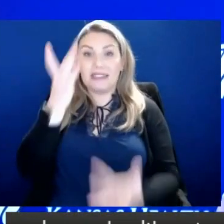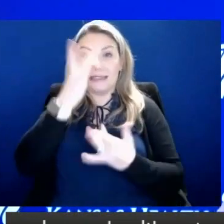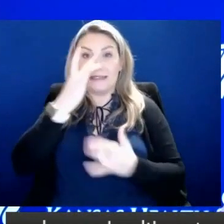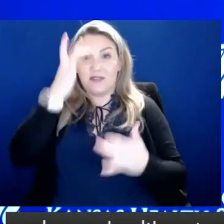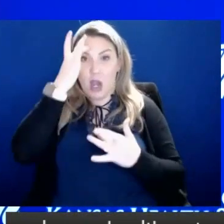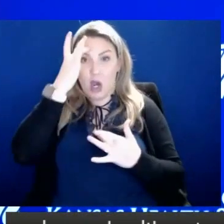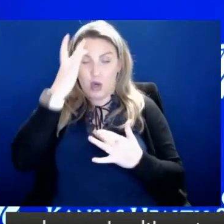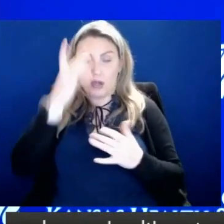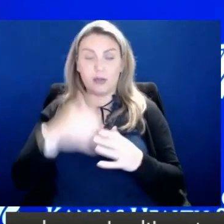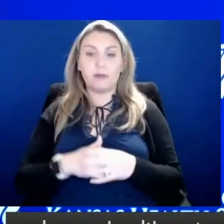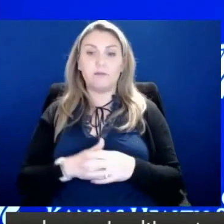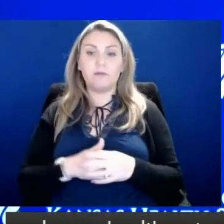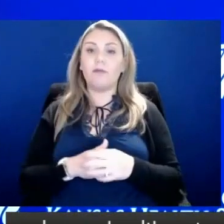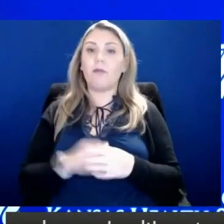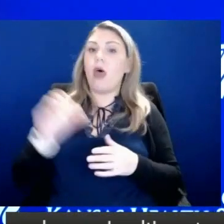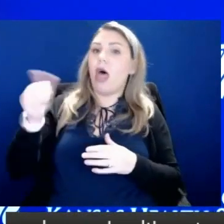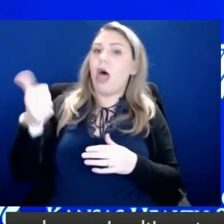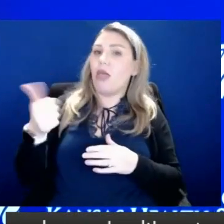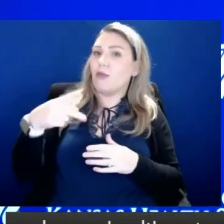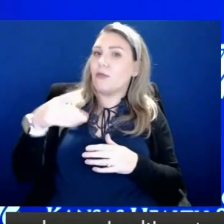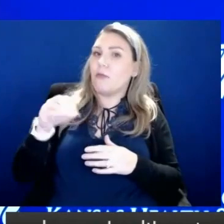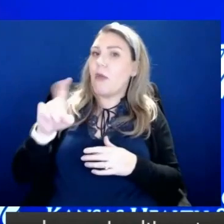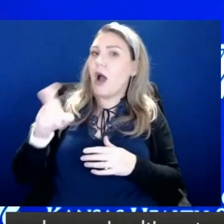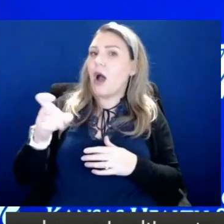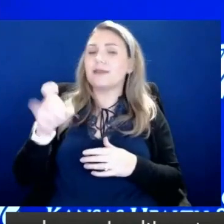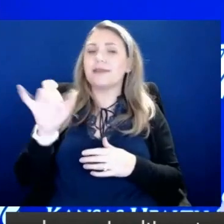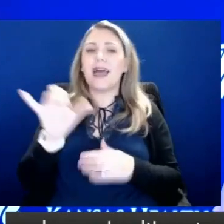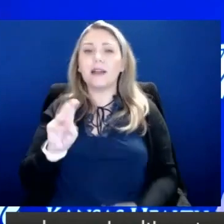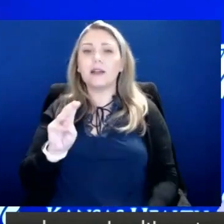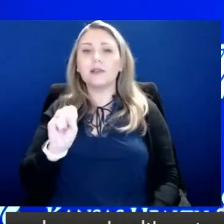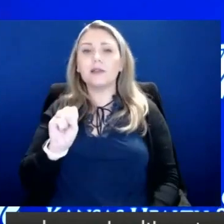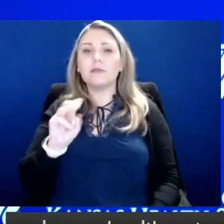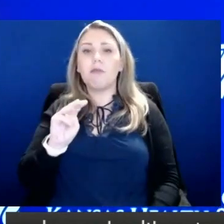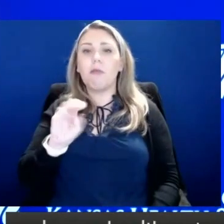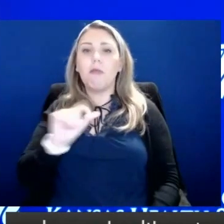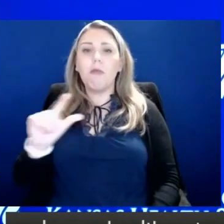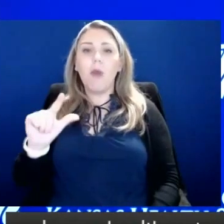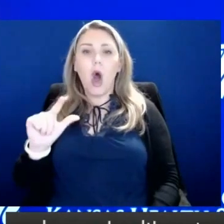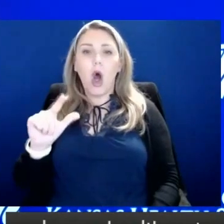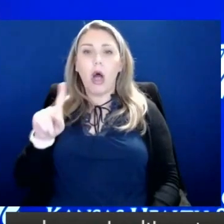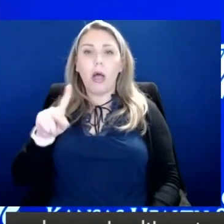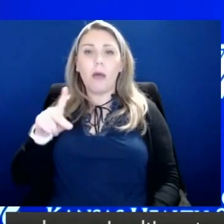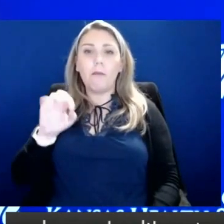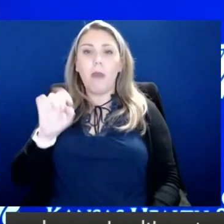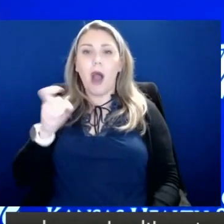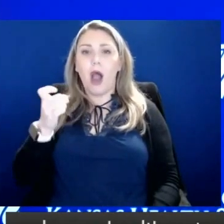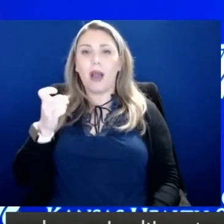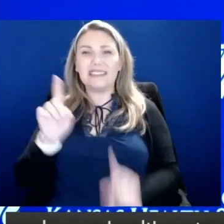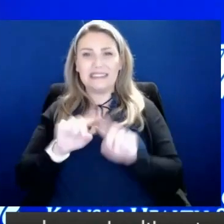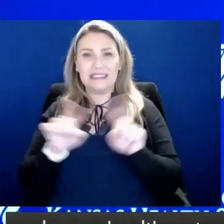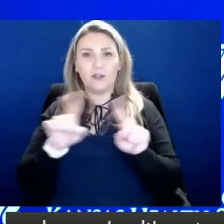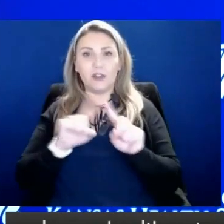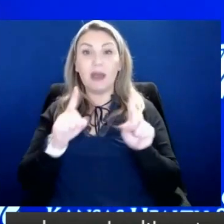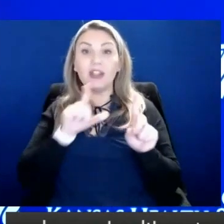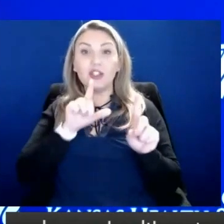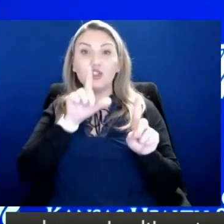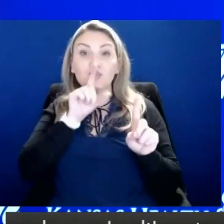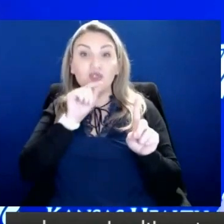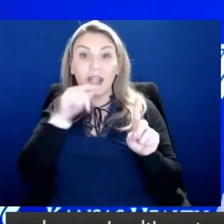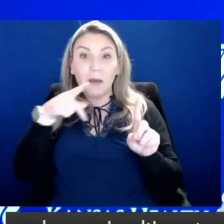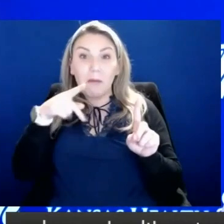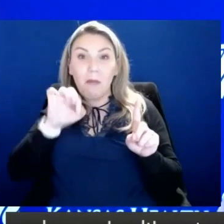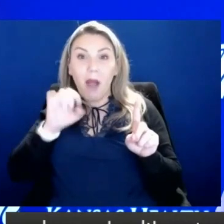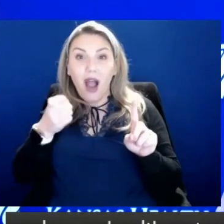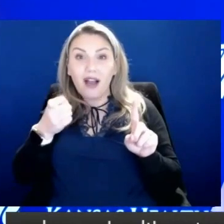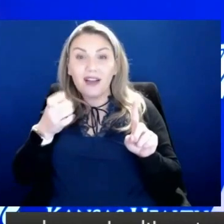Other pox virus we might have heard about, smallpox. This is different than that, but also chickenpox. So basically what this is